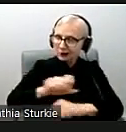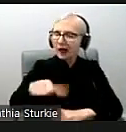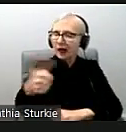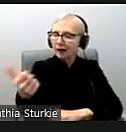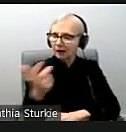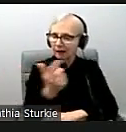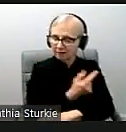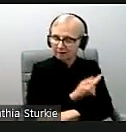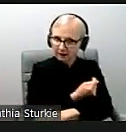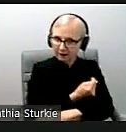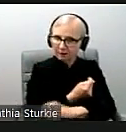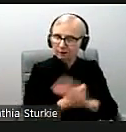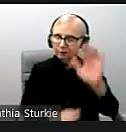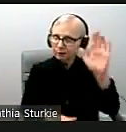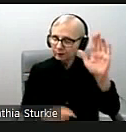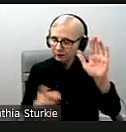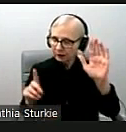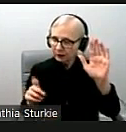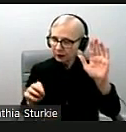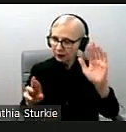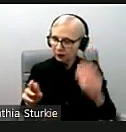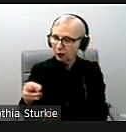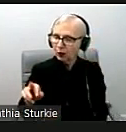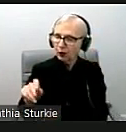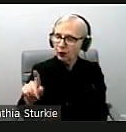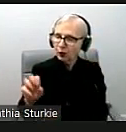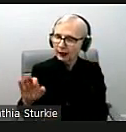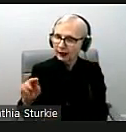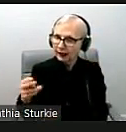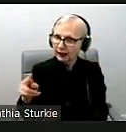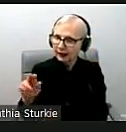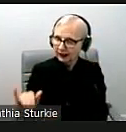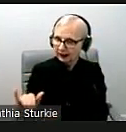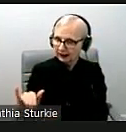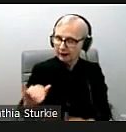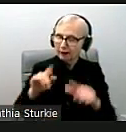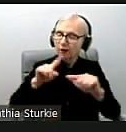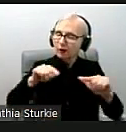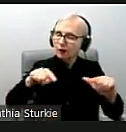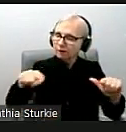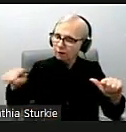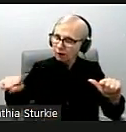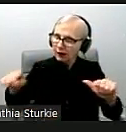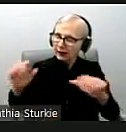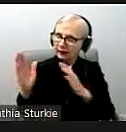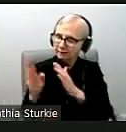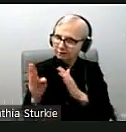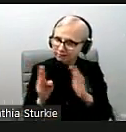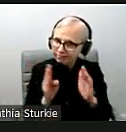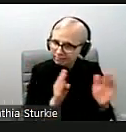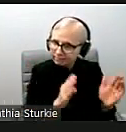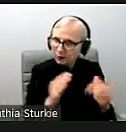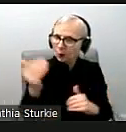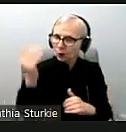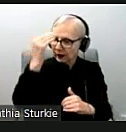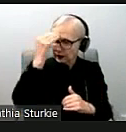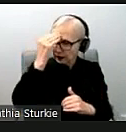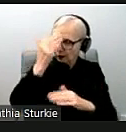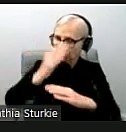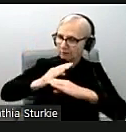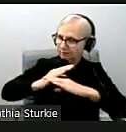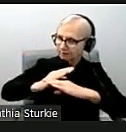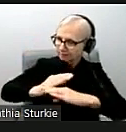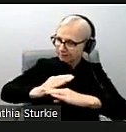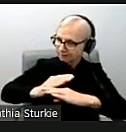This is Rachel, I can take that question. So there are a variety of strategies that we know can be used